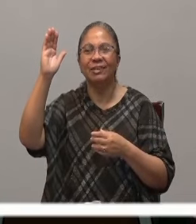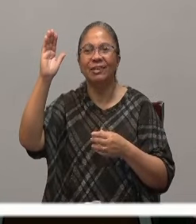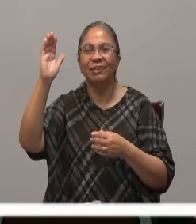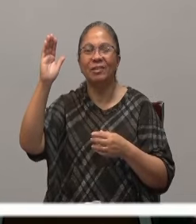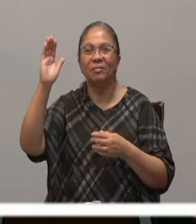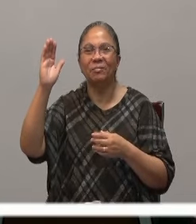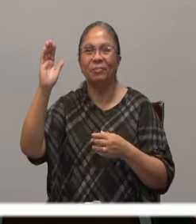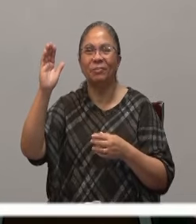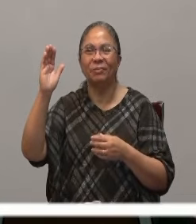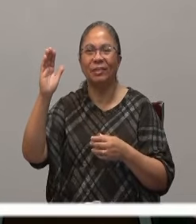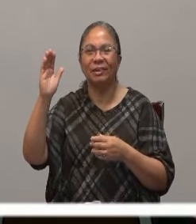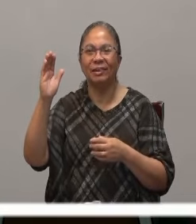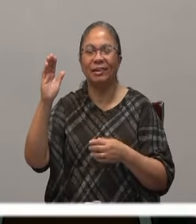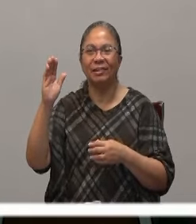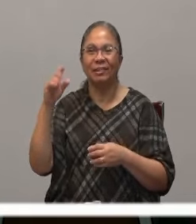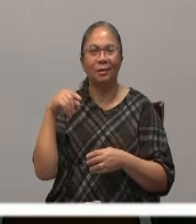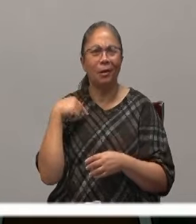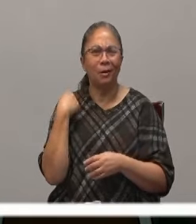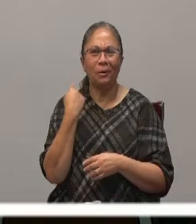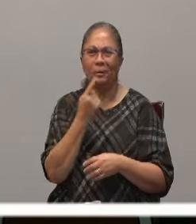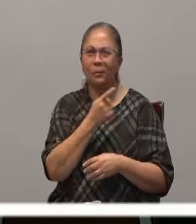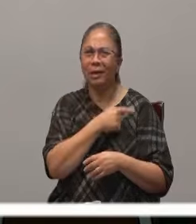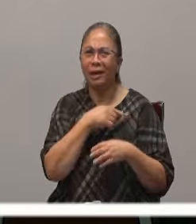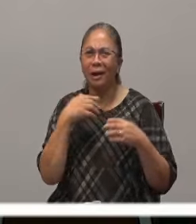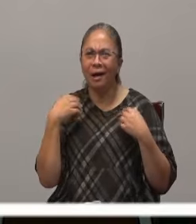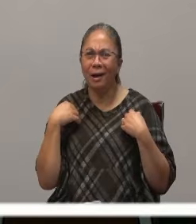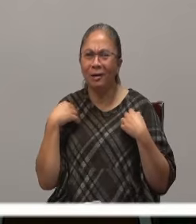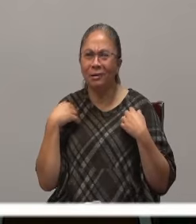We have none to exercise, you see?